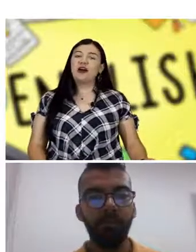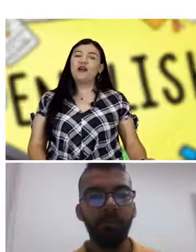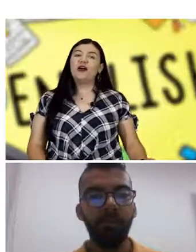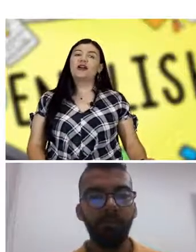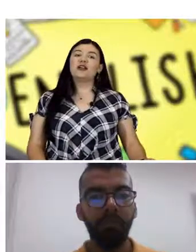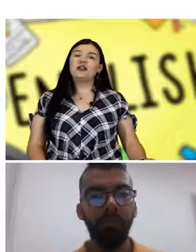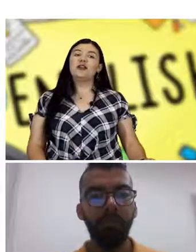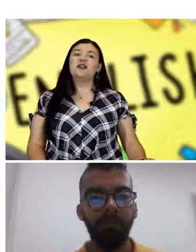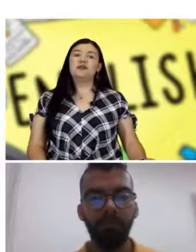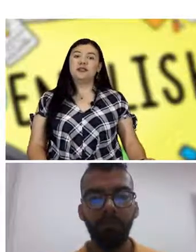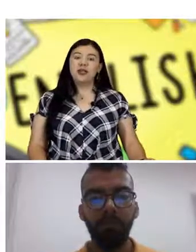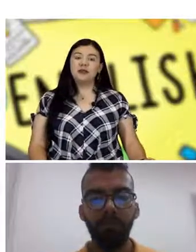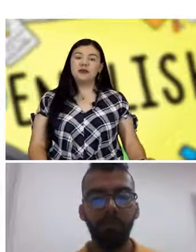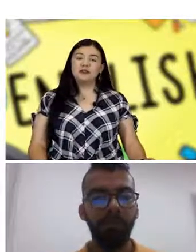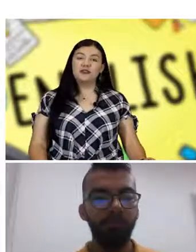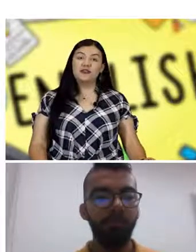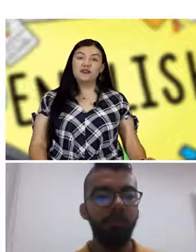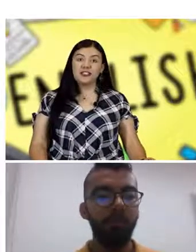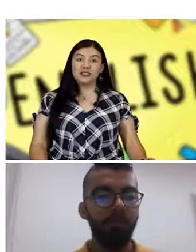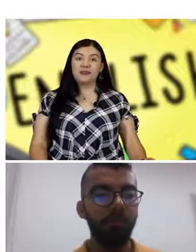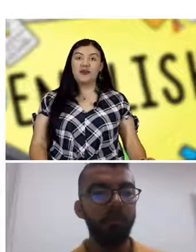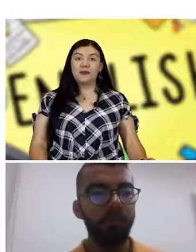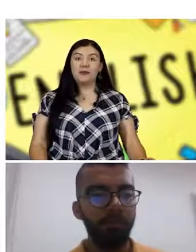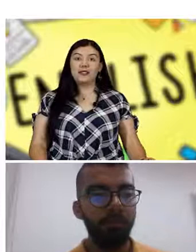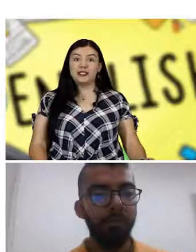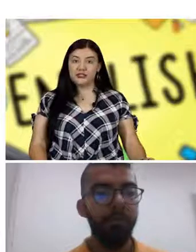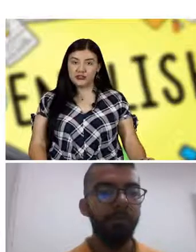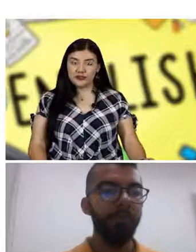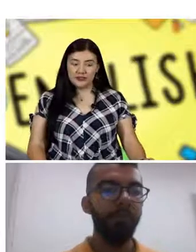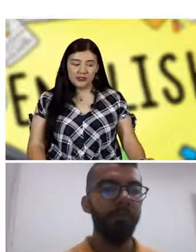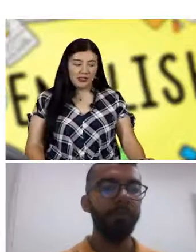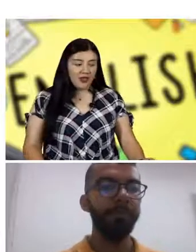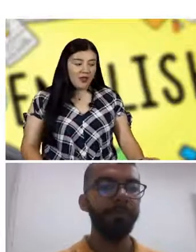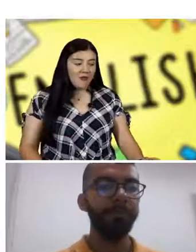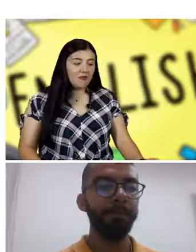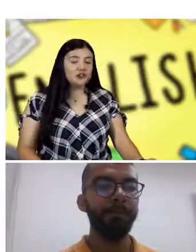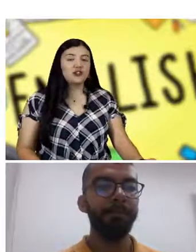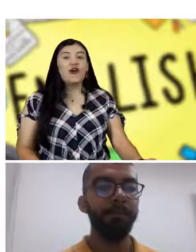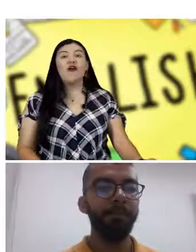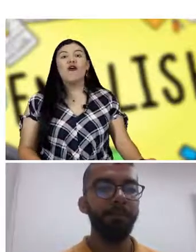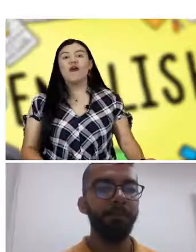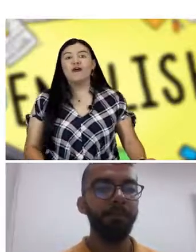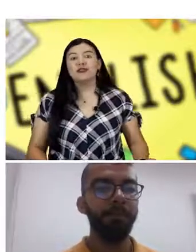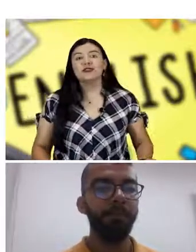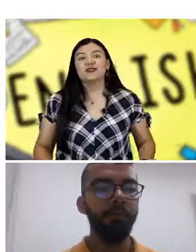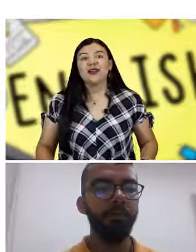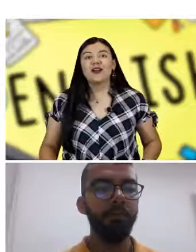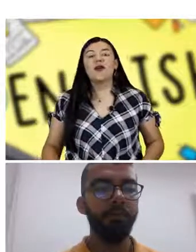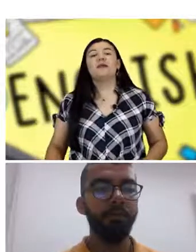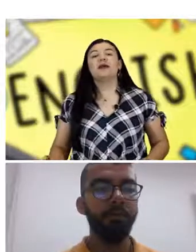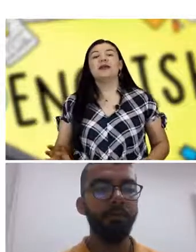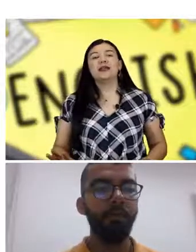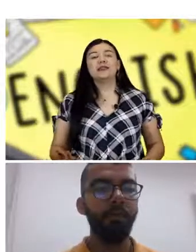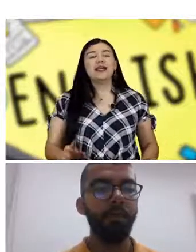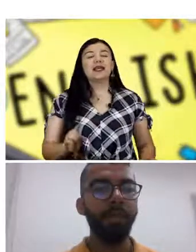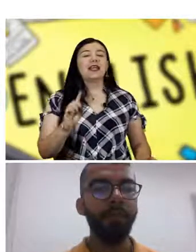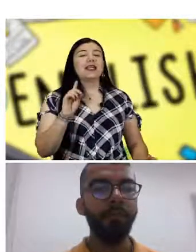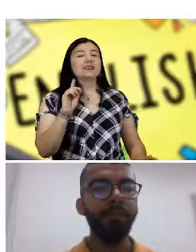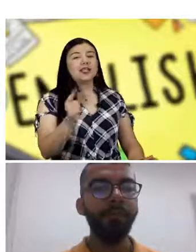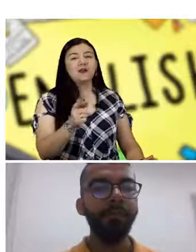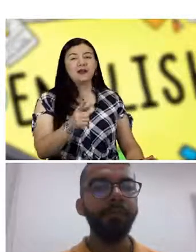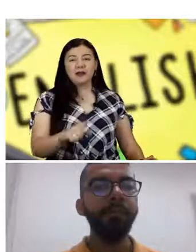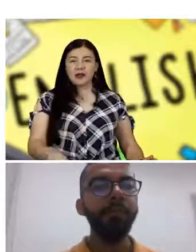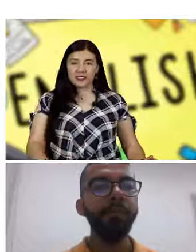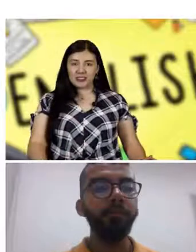you now are going to be able to do this competition. Mucho ojo, esto es una competencia de